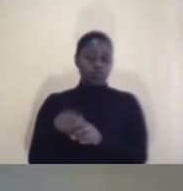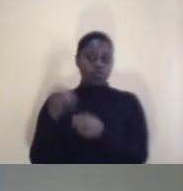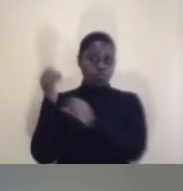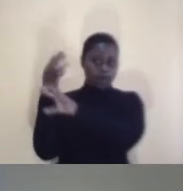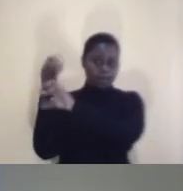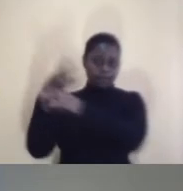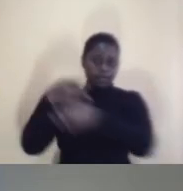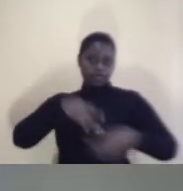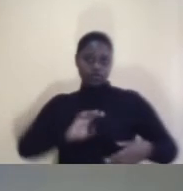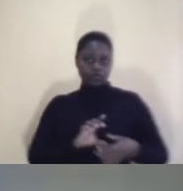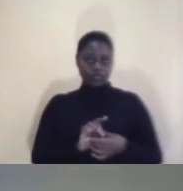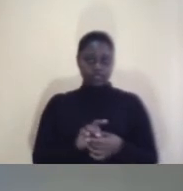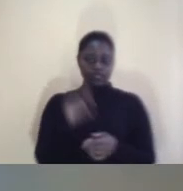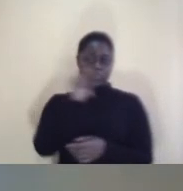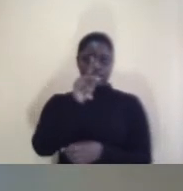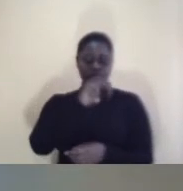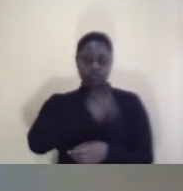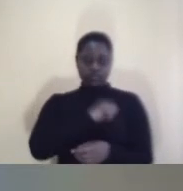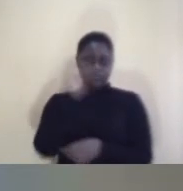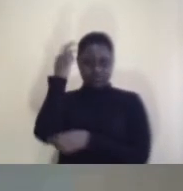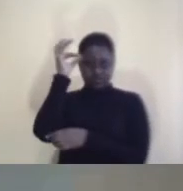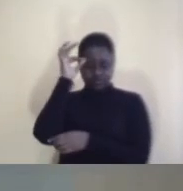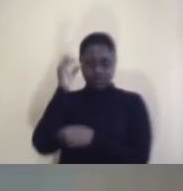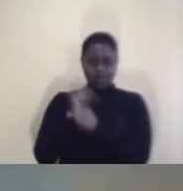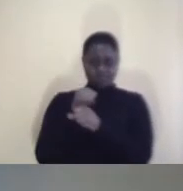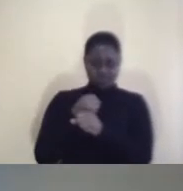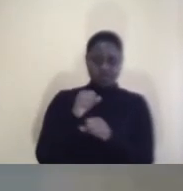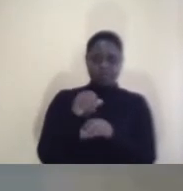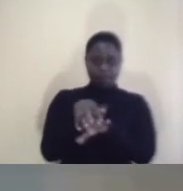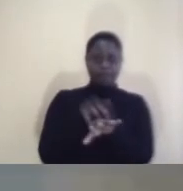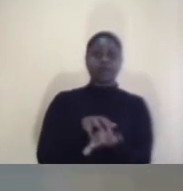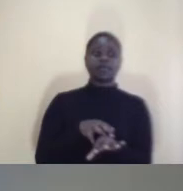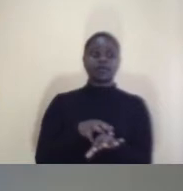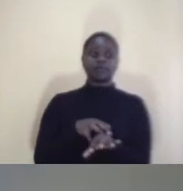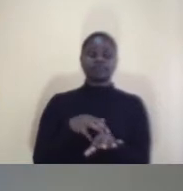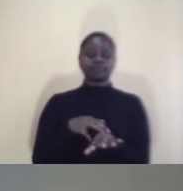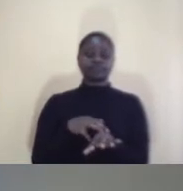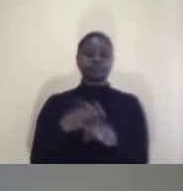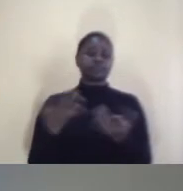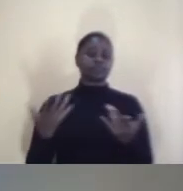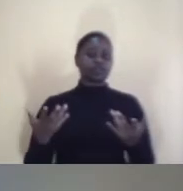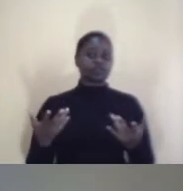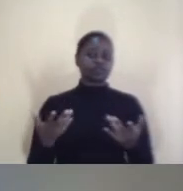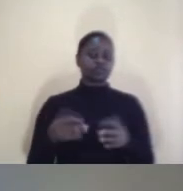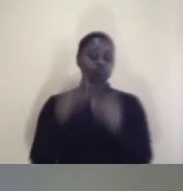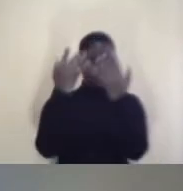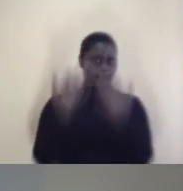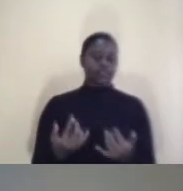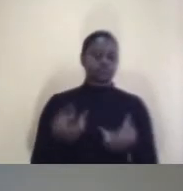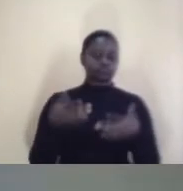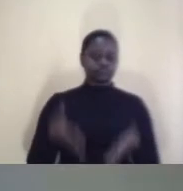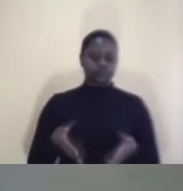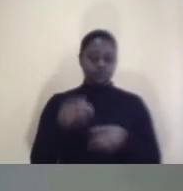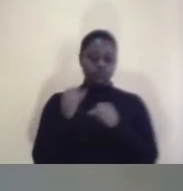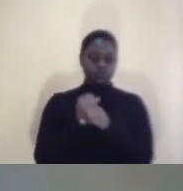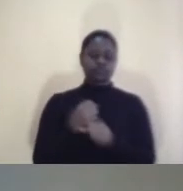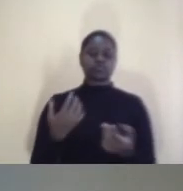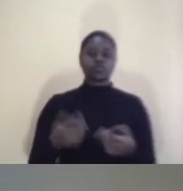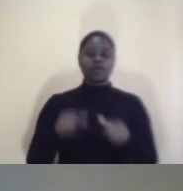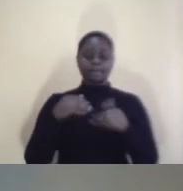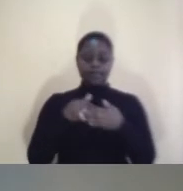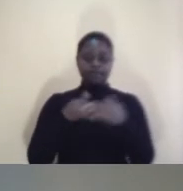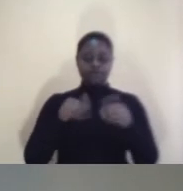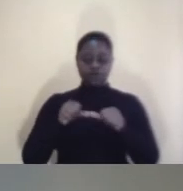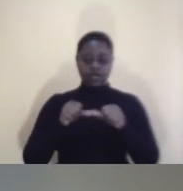the commitments that the KwaZulu-Natal government is making towards agriculture, articulated through this budget. Chairperson, before I continue